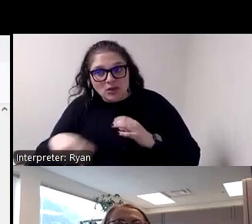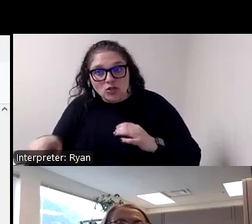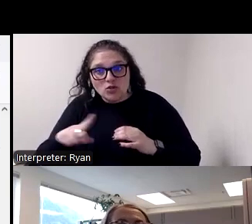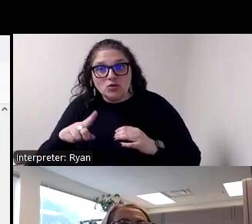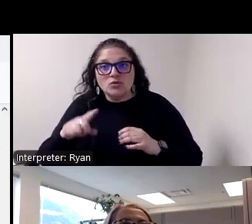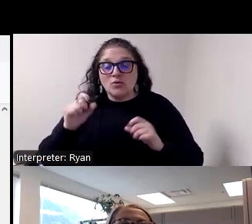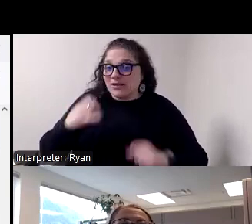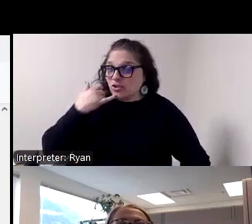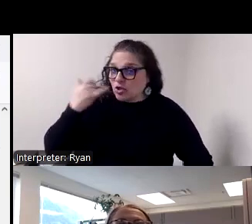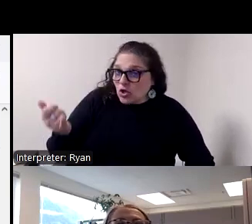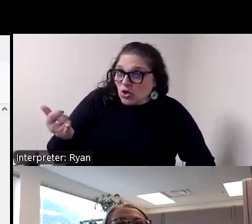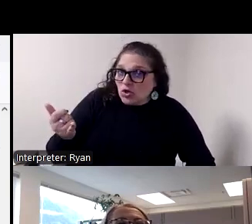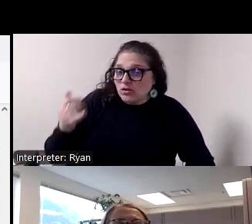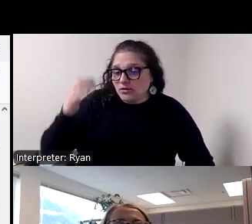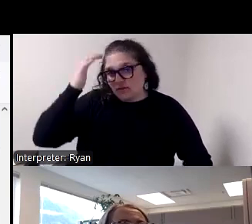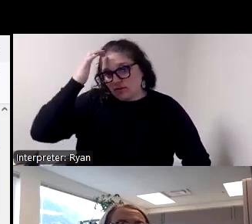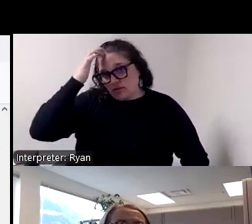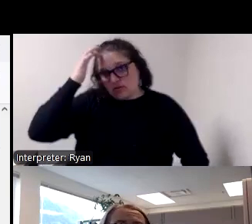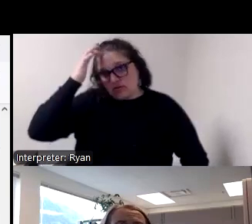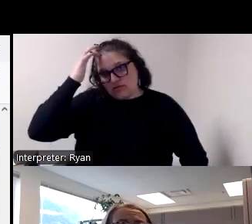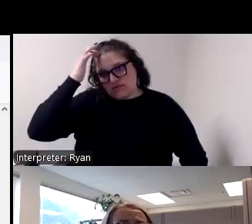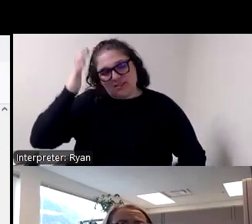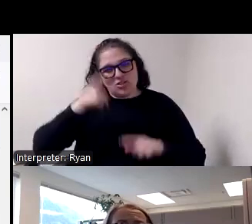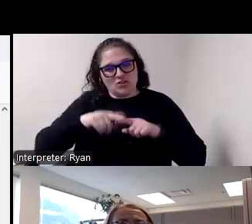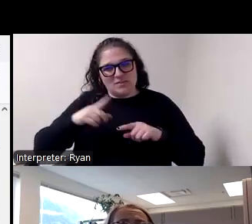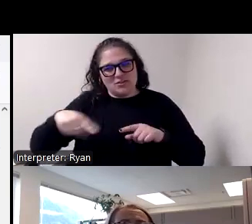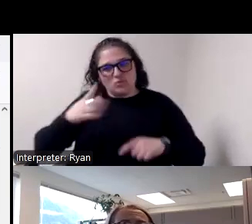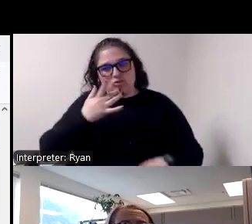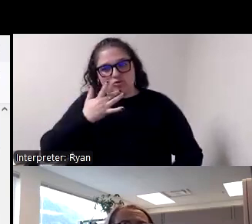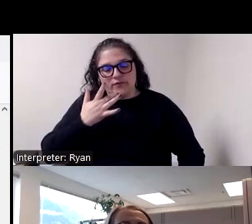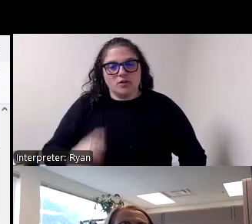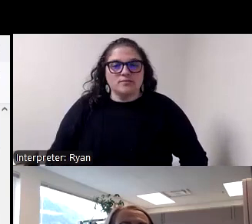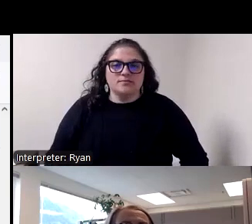you a call. It's all just dependent on what you guys prefer.